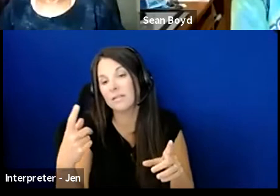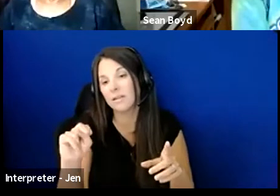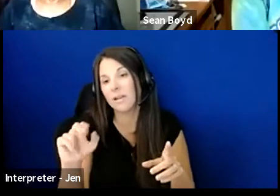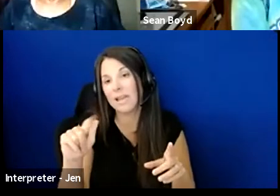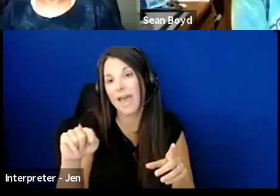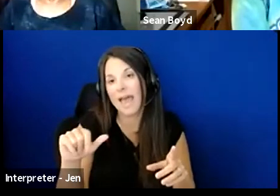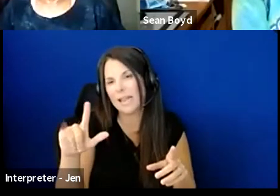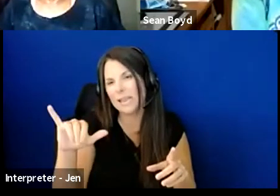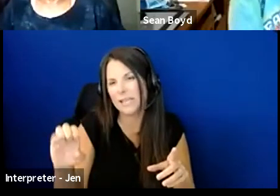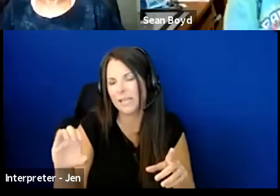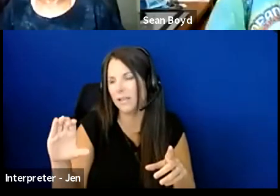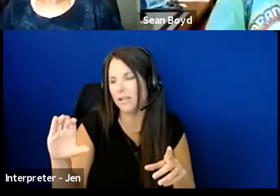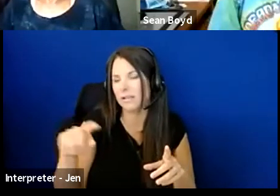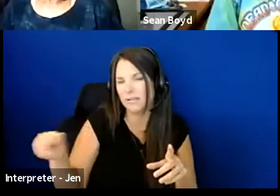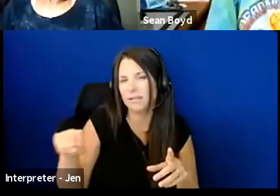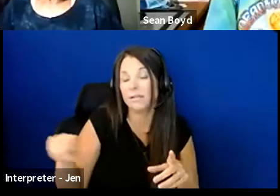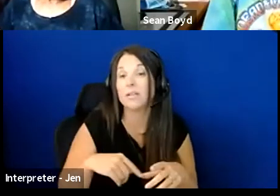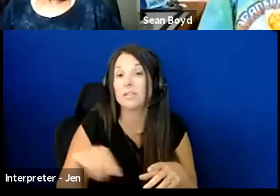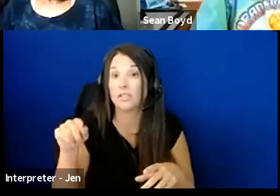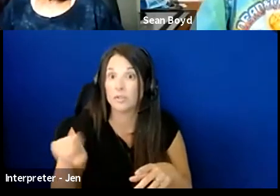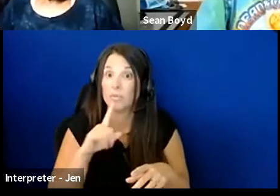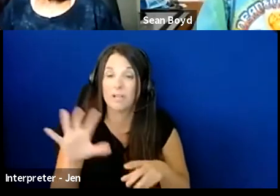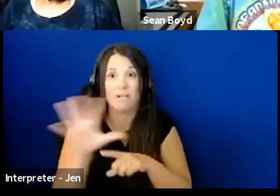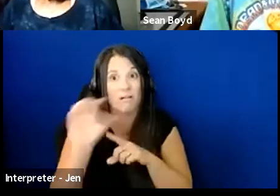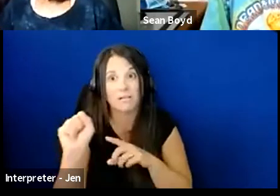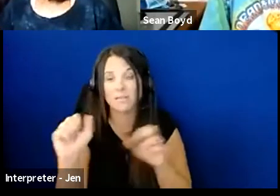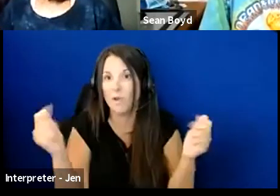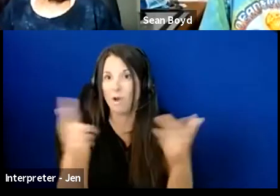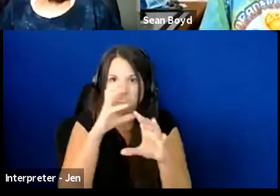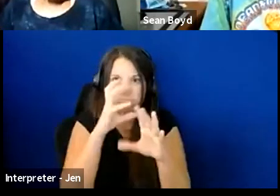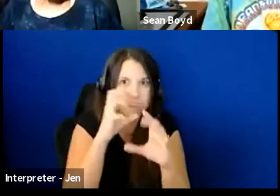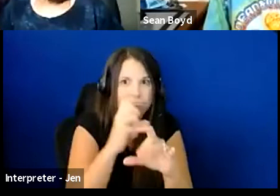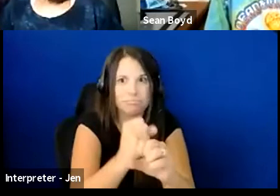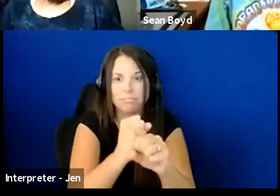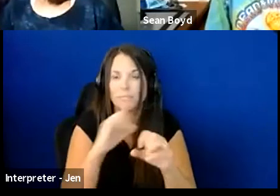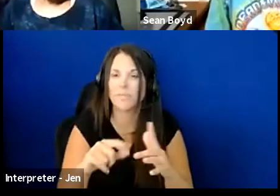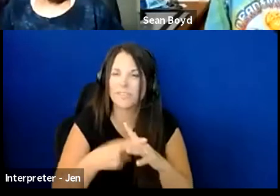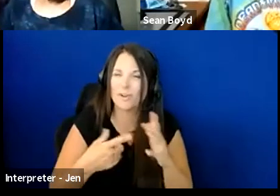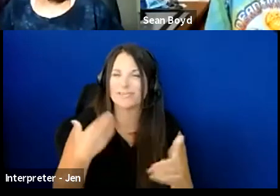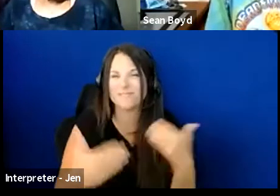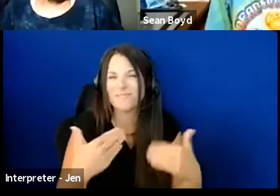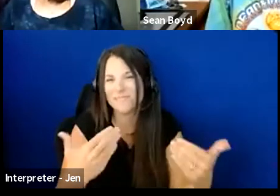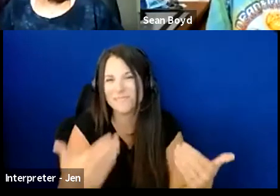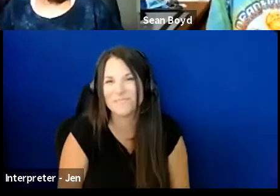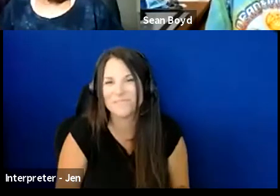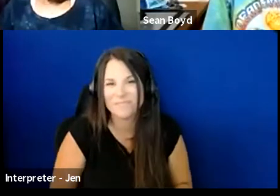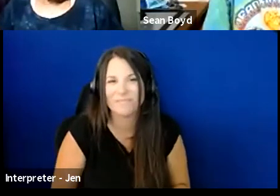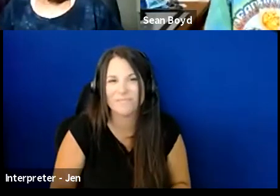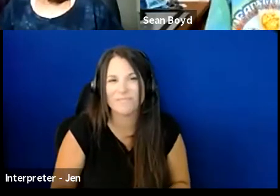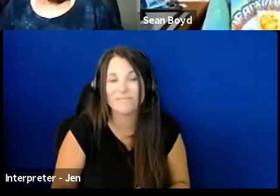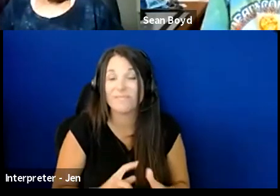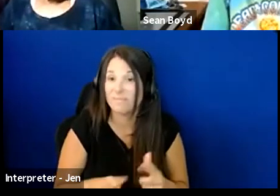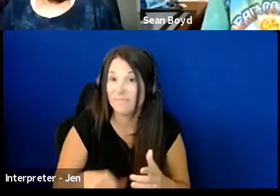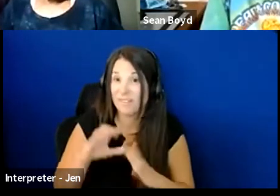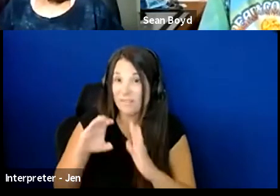this awesome piece that everyone in the class loves, and it kind of gets things rolling. And then it forces critical